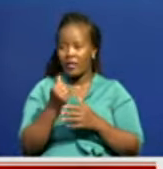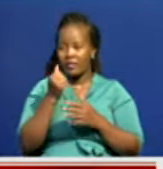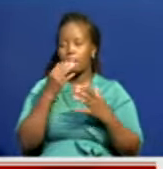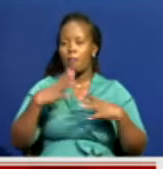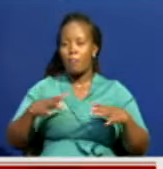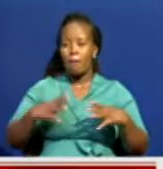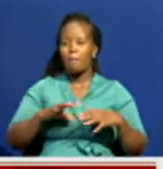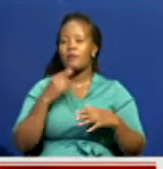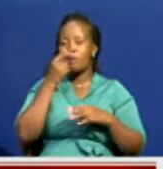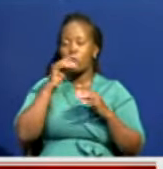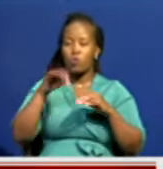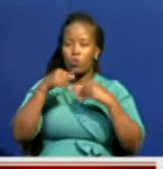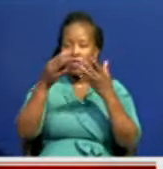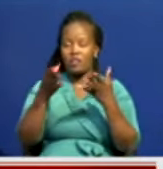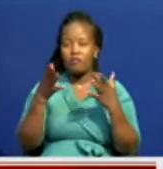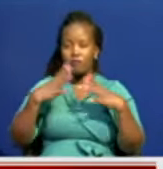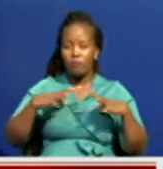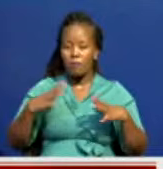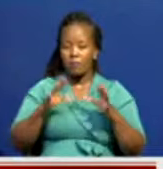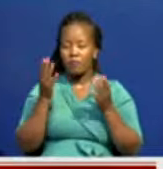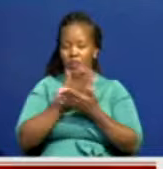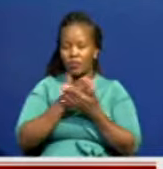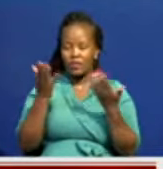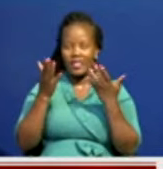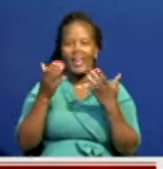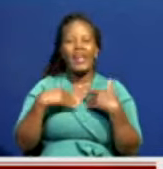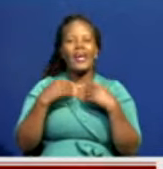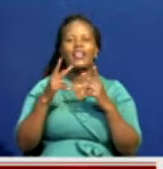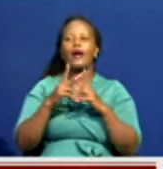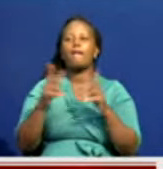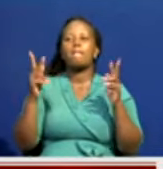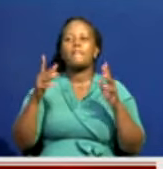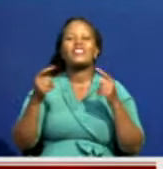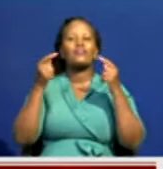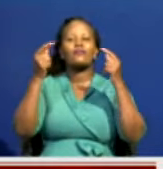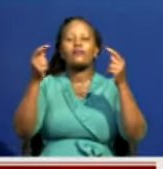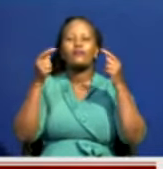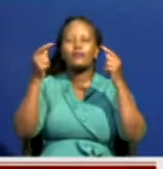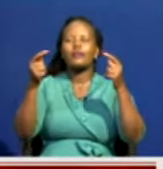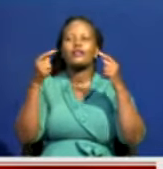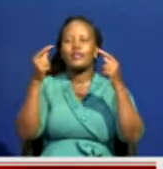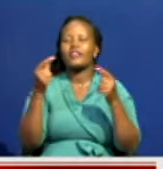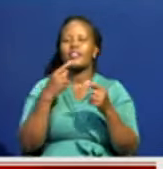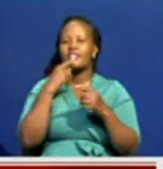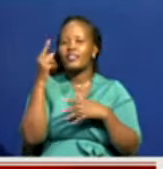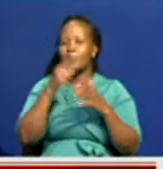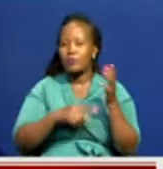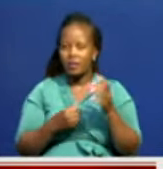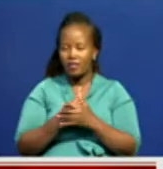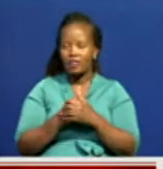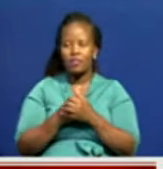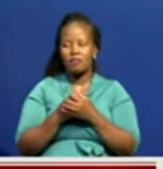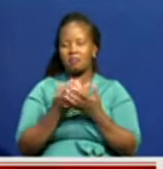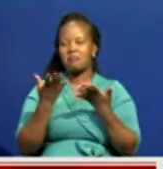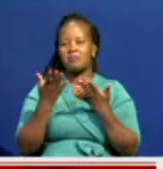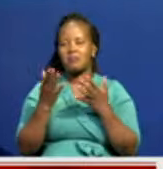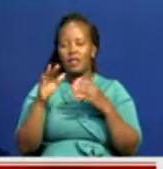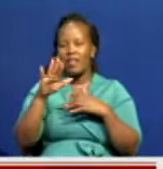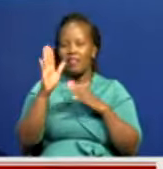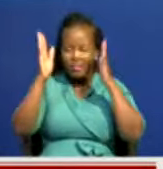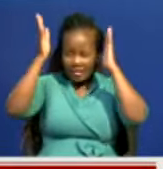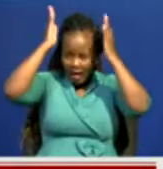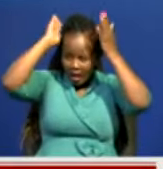supply sellers with their stock held peaceful demonstrations decrying the loss of their donkeys to suspected